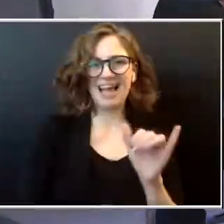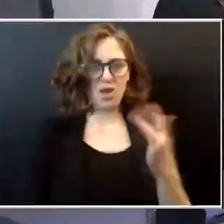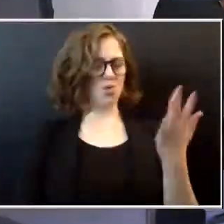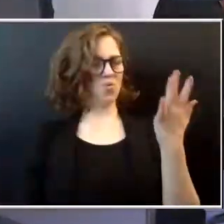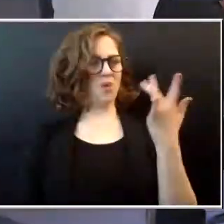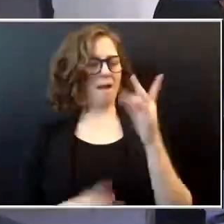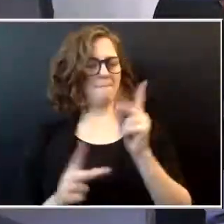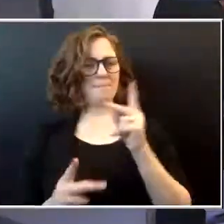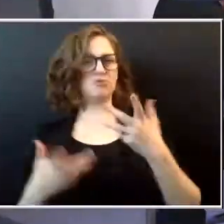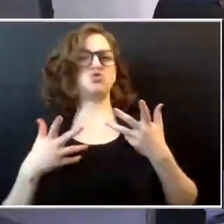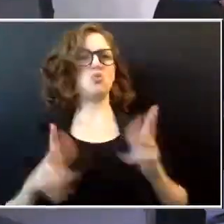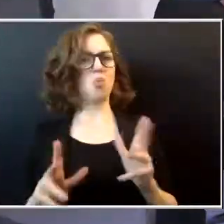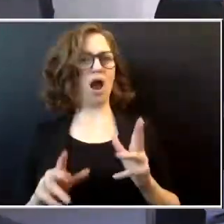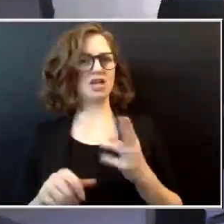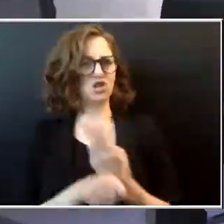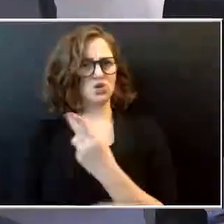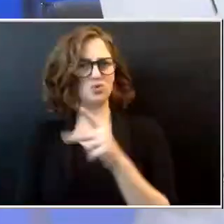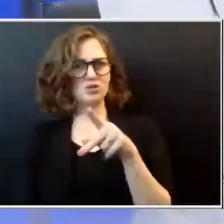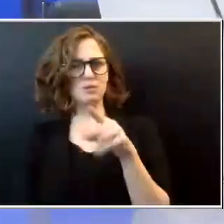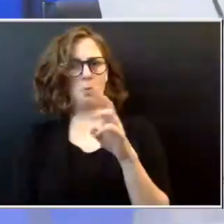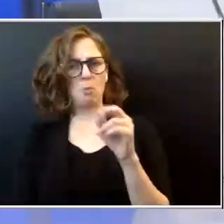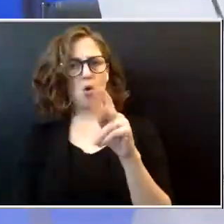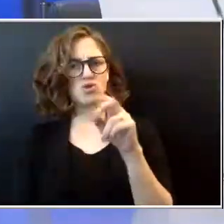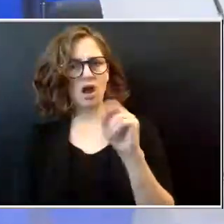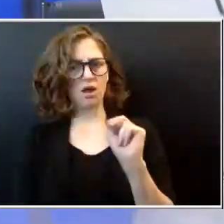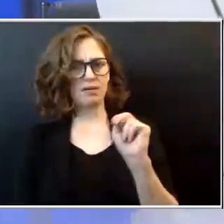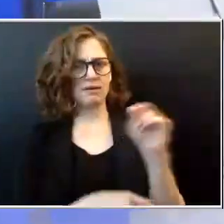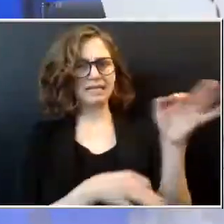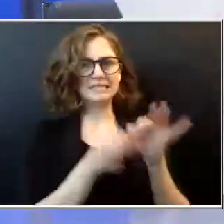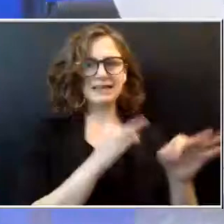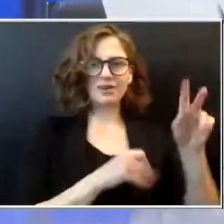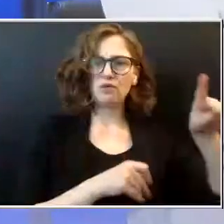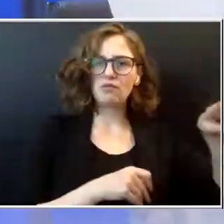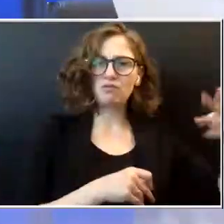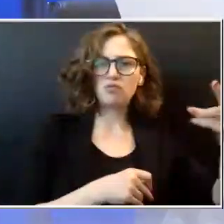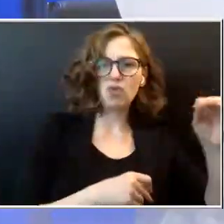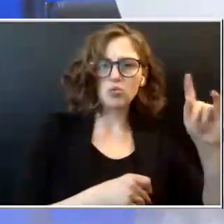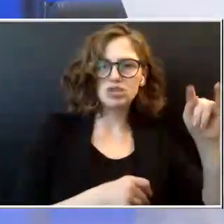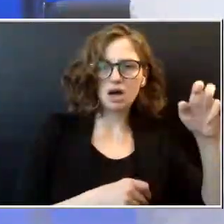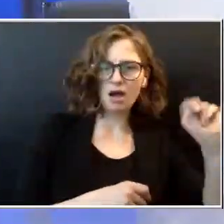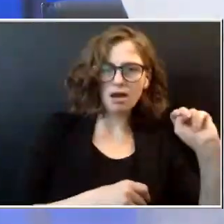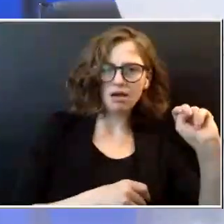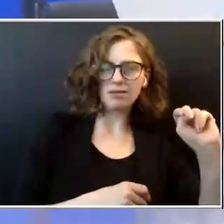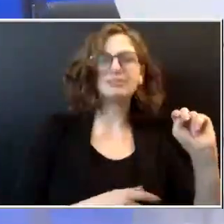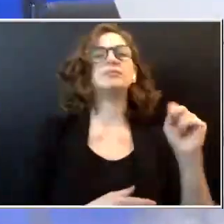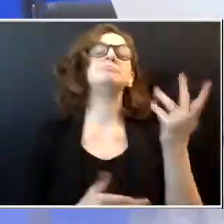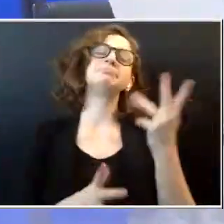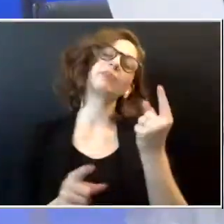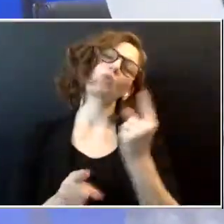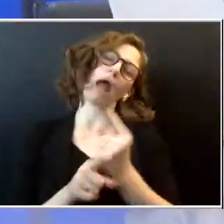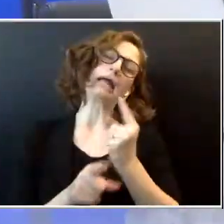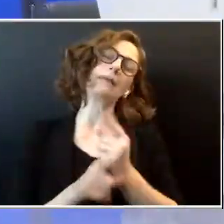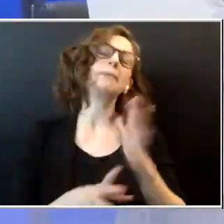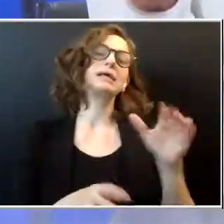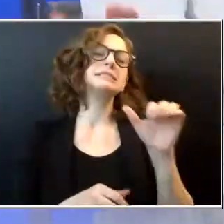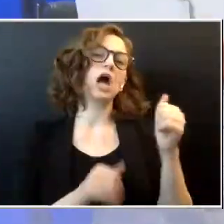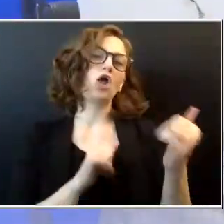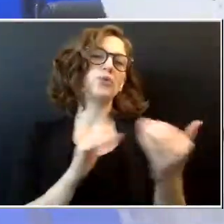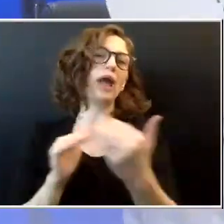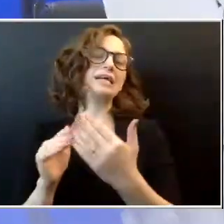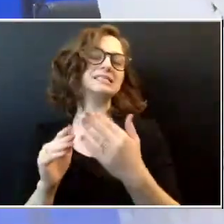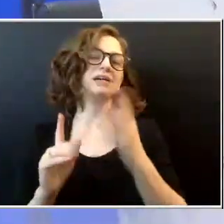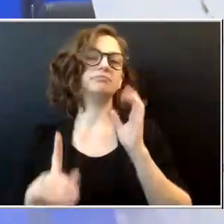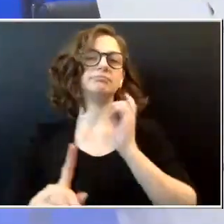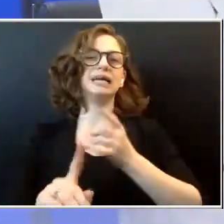very happy if we did it like that. Yeah, no, great question. Because there are other ways of actually potentially delivering a very similar kind of dose. Something